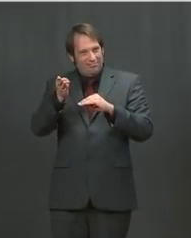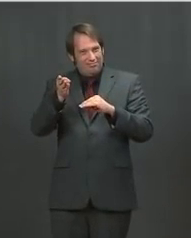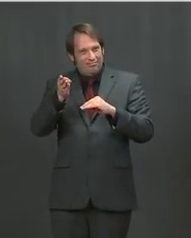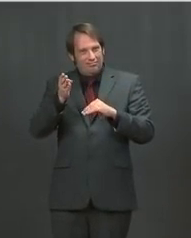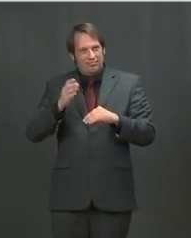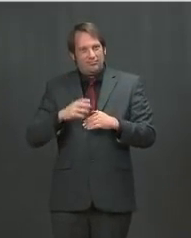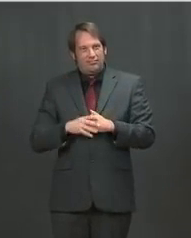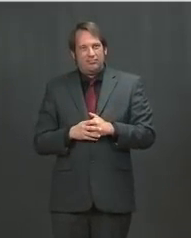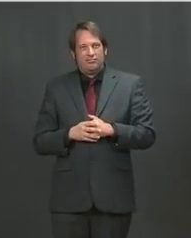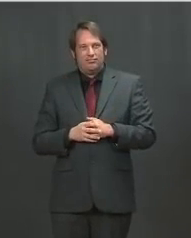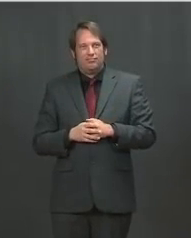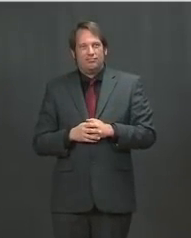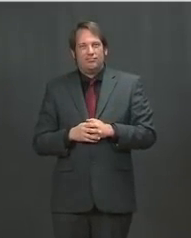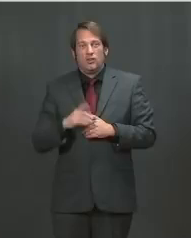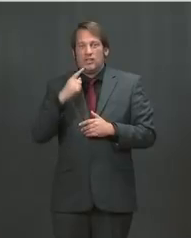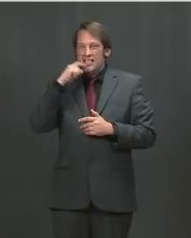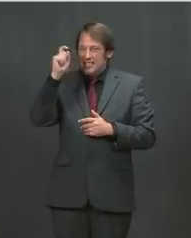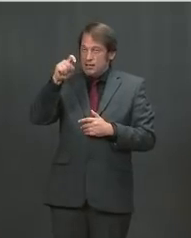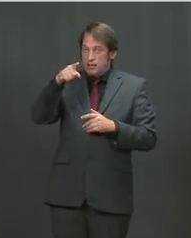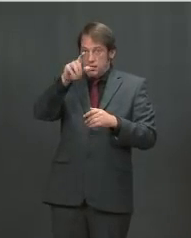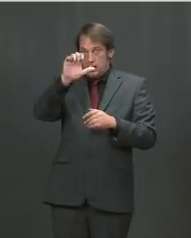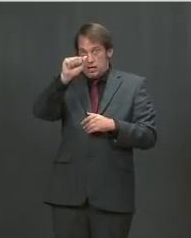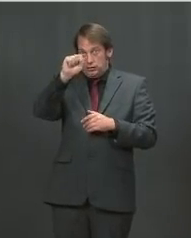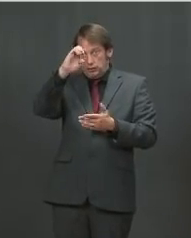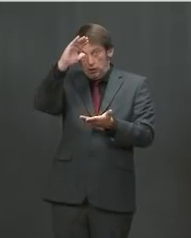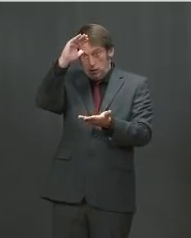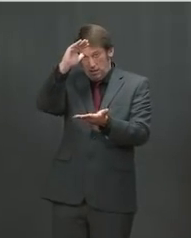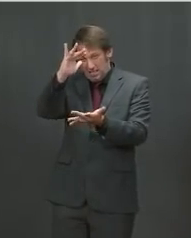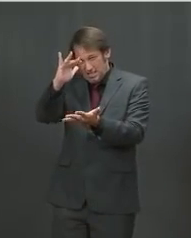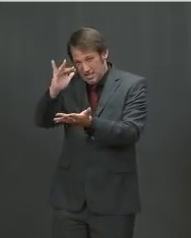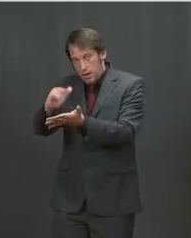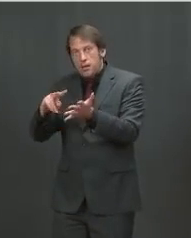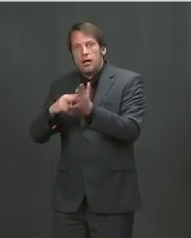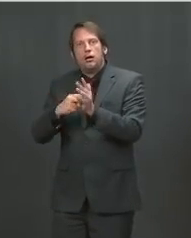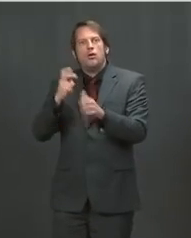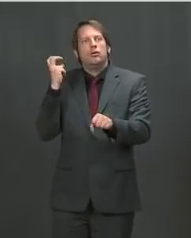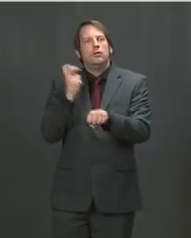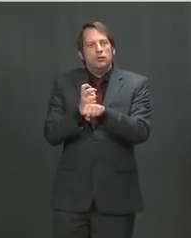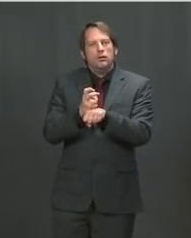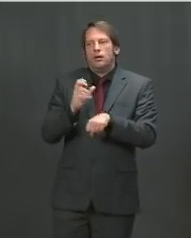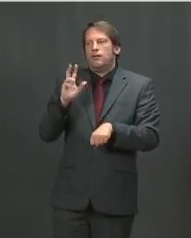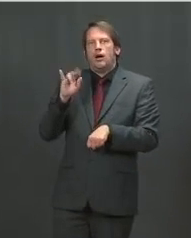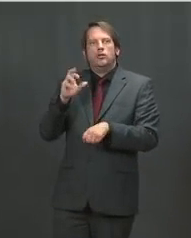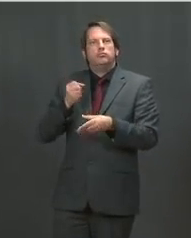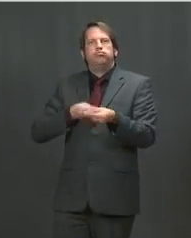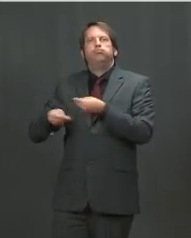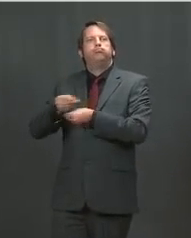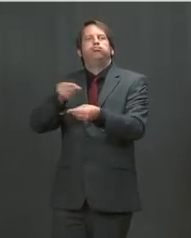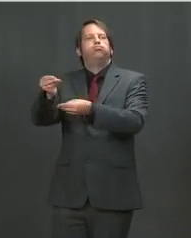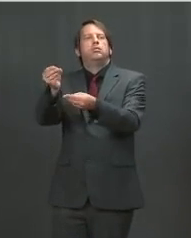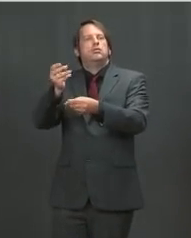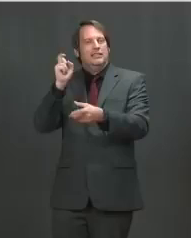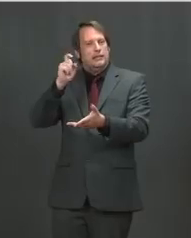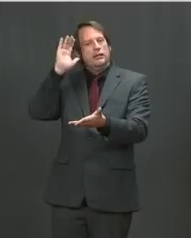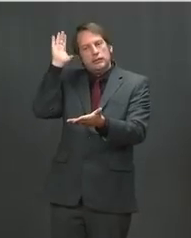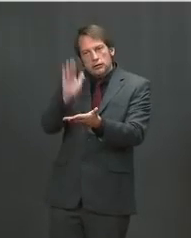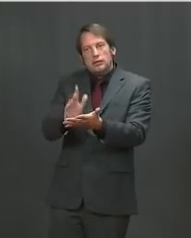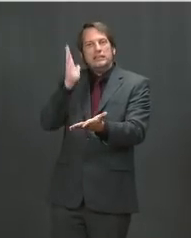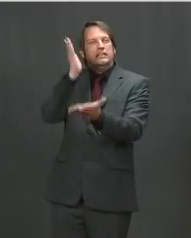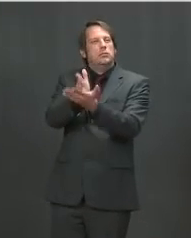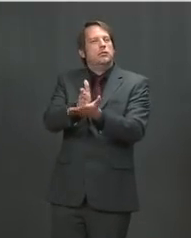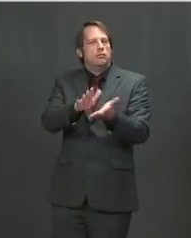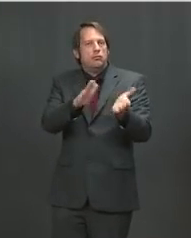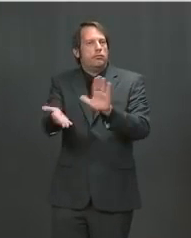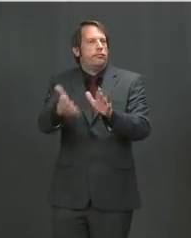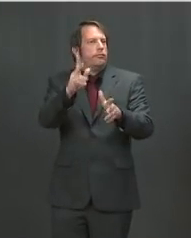circulating virus, to stop the emergence of variants, to stop hospitalizations, and ultimately to stop deaths. I'm really encouraged by these decreased numbers